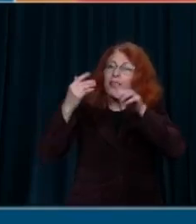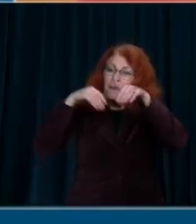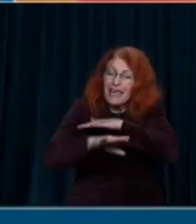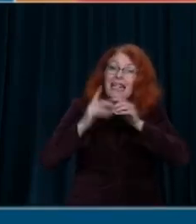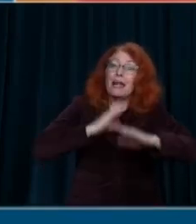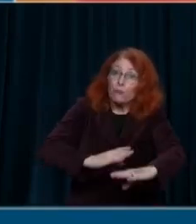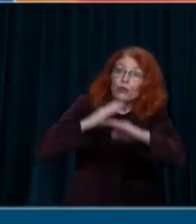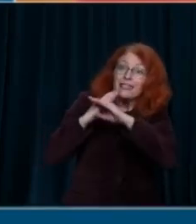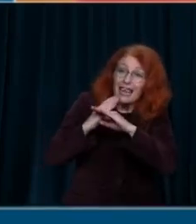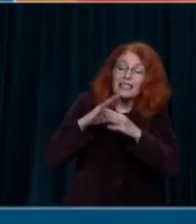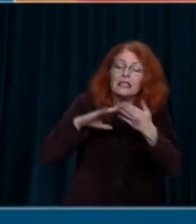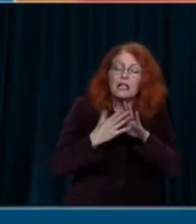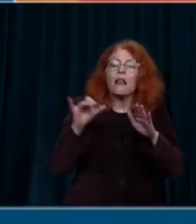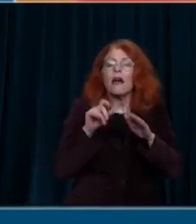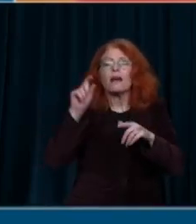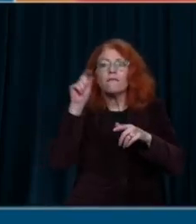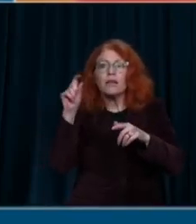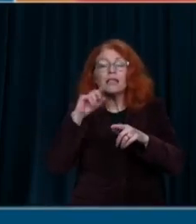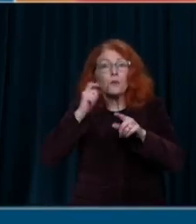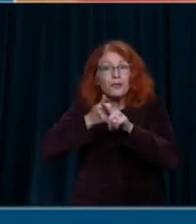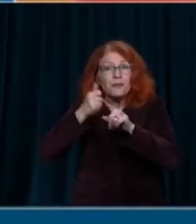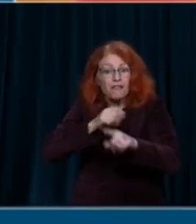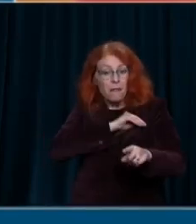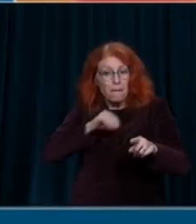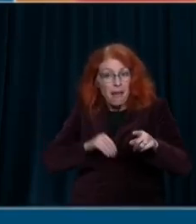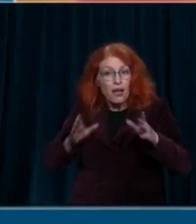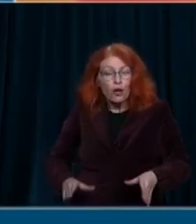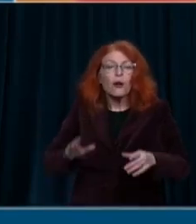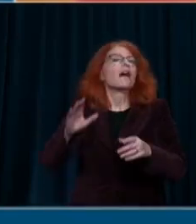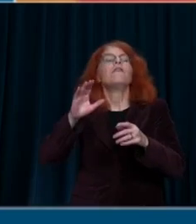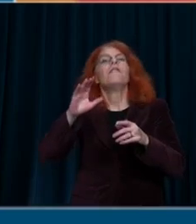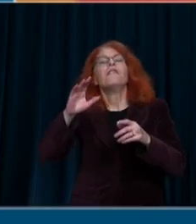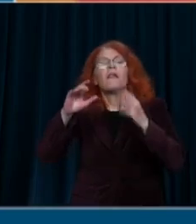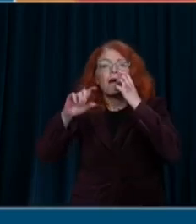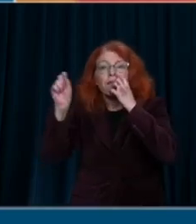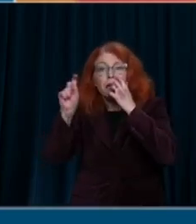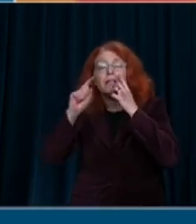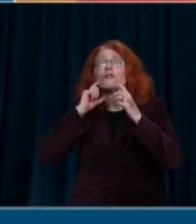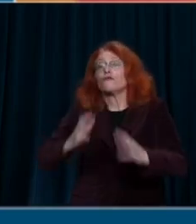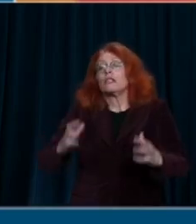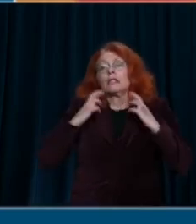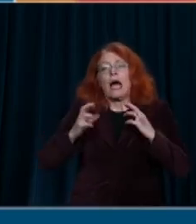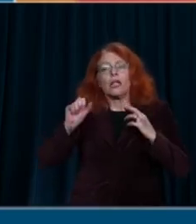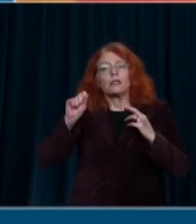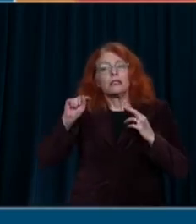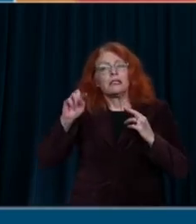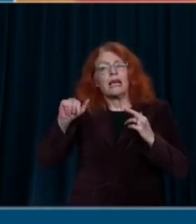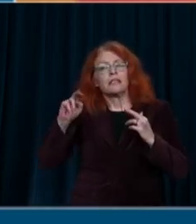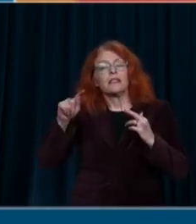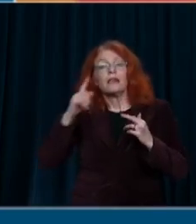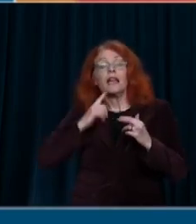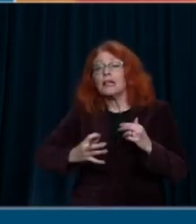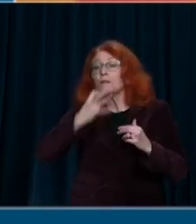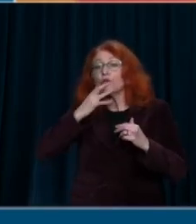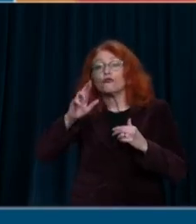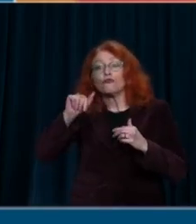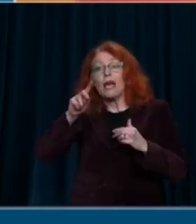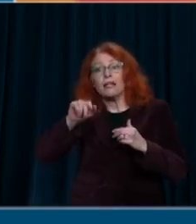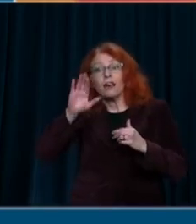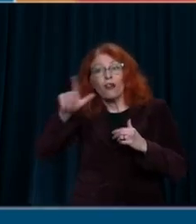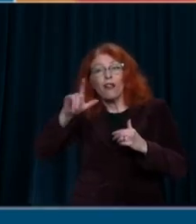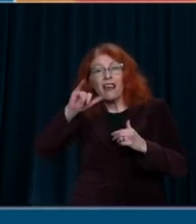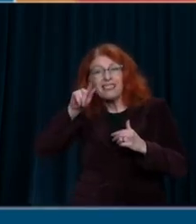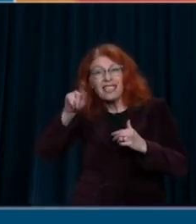protected in cities like Phoenix when he was mayor of Phoenix. So let's retire Greg Stanton. And I can tell you as an expert in radicalization